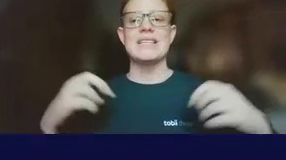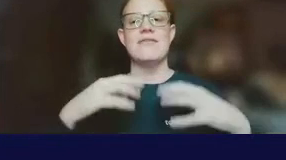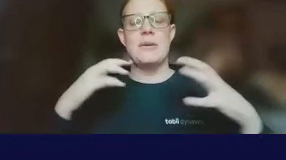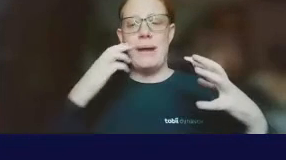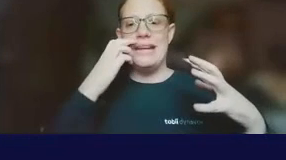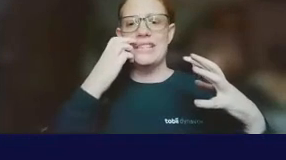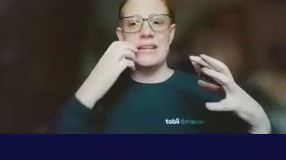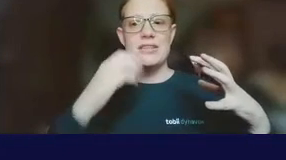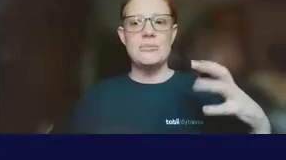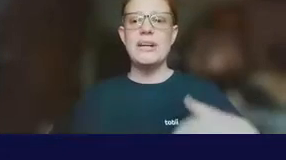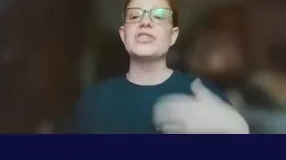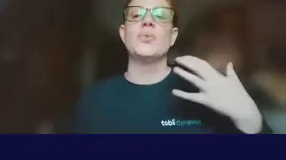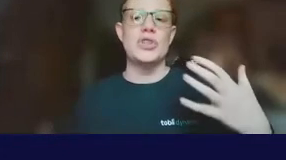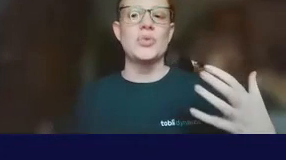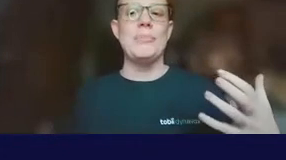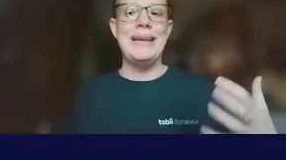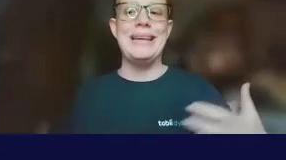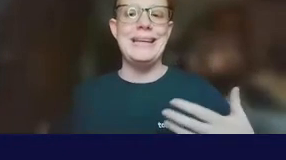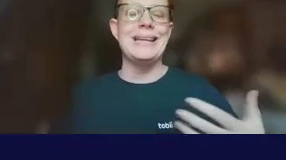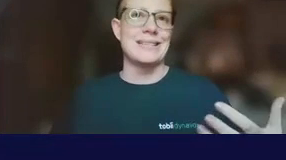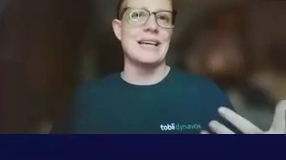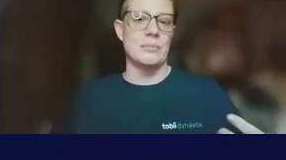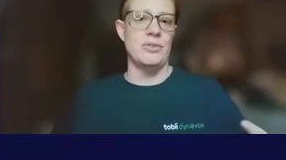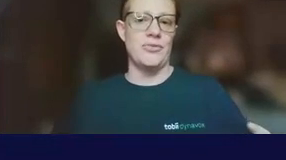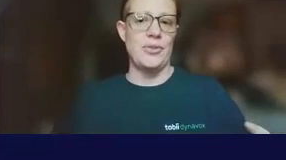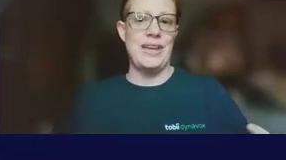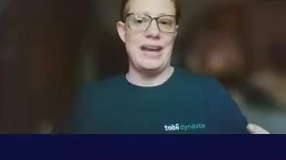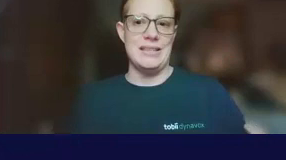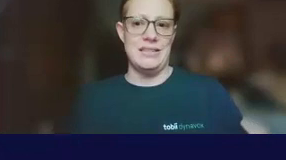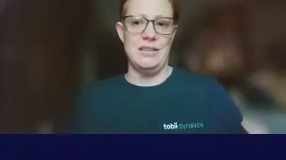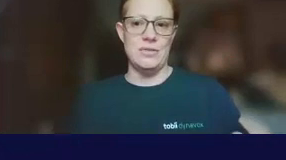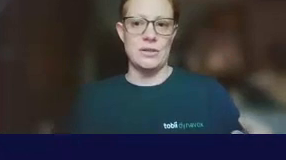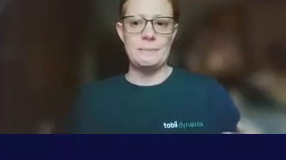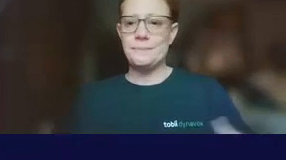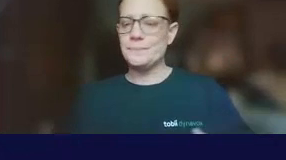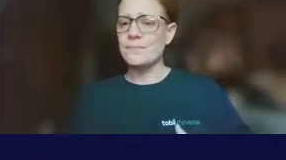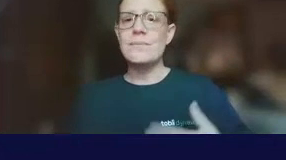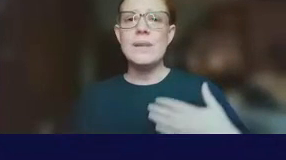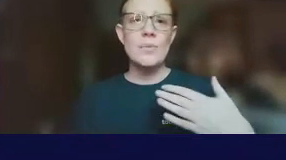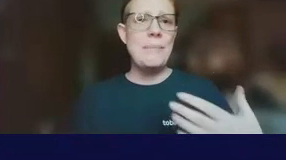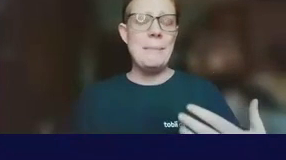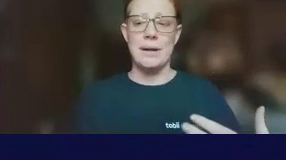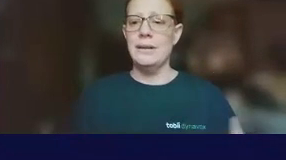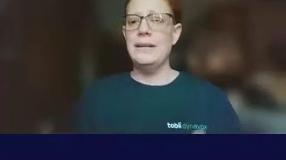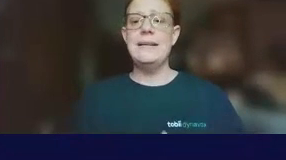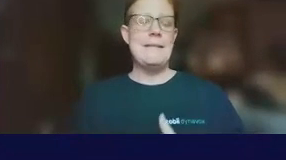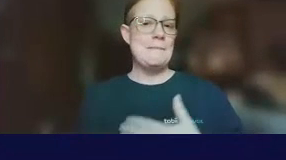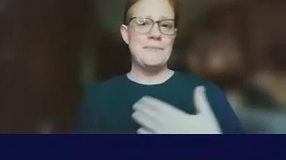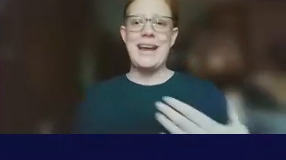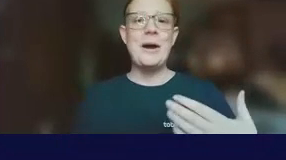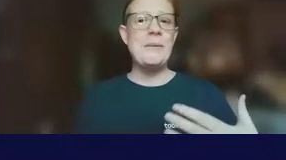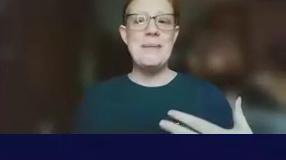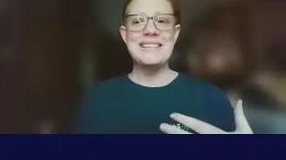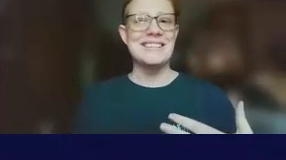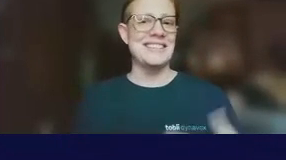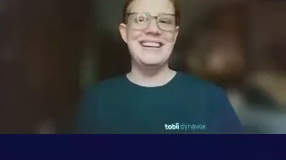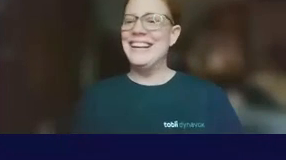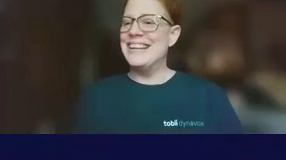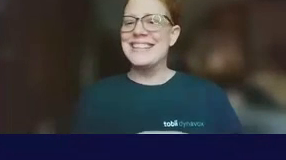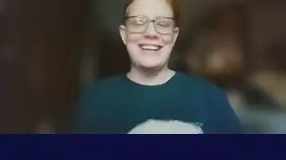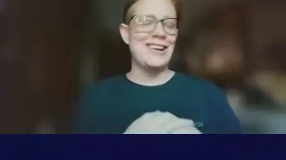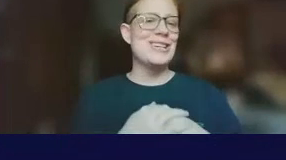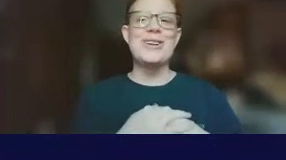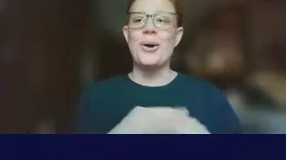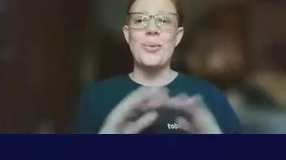complexity of the page set too much, which will make it inaccessible for the AAC user. Remember, take-home message